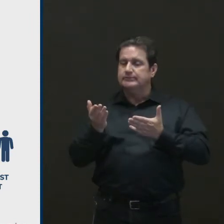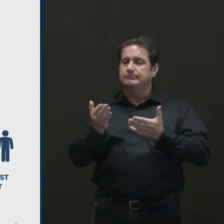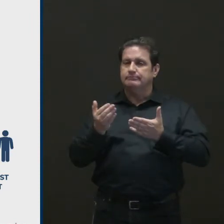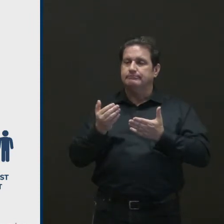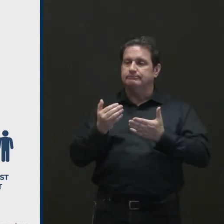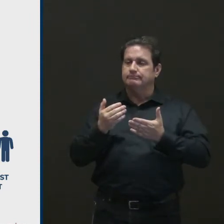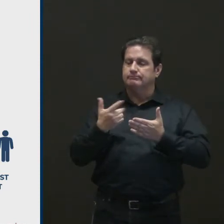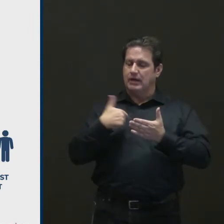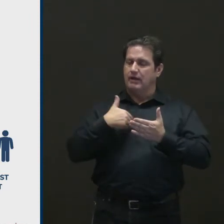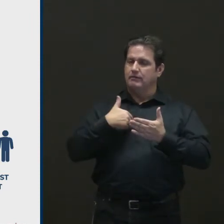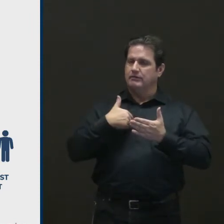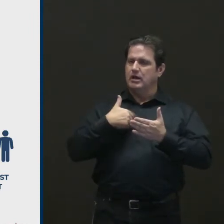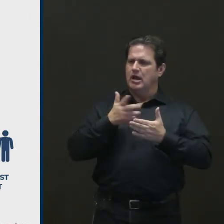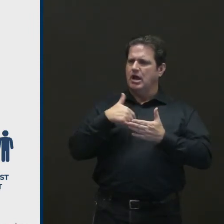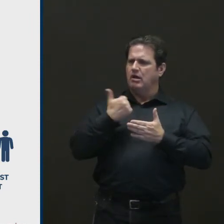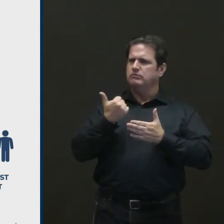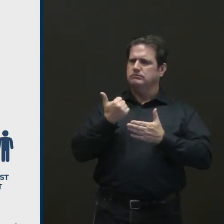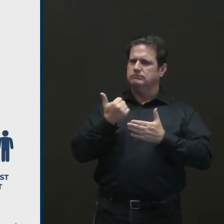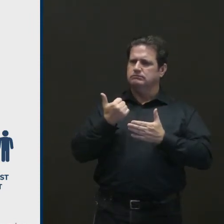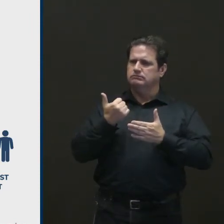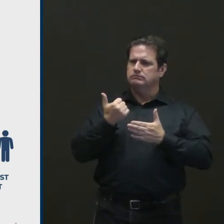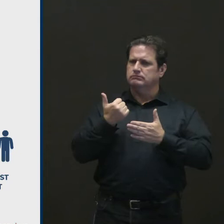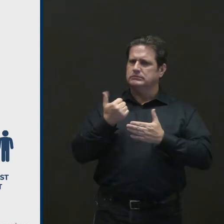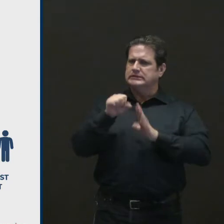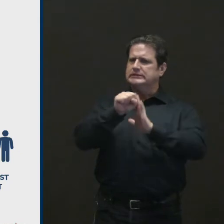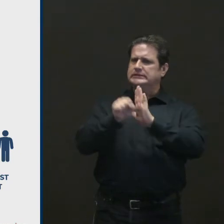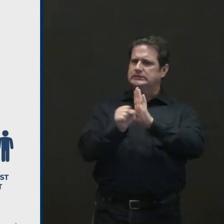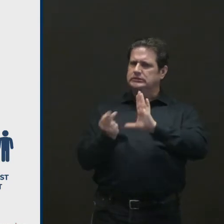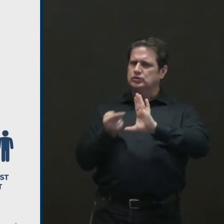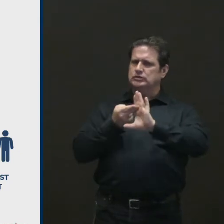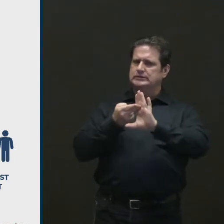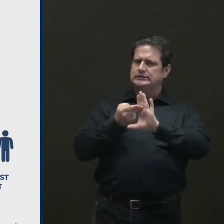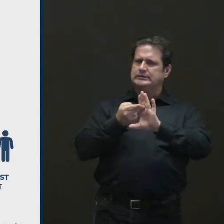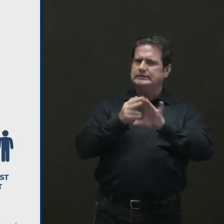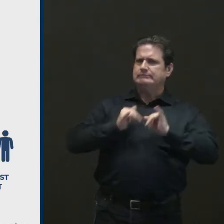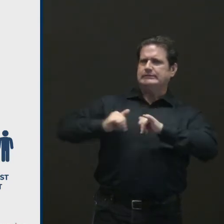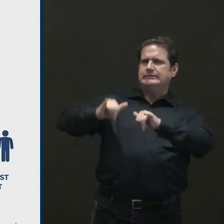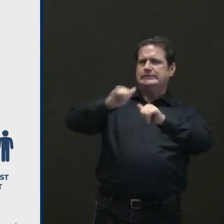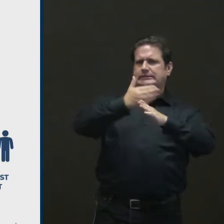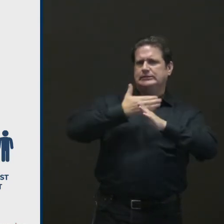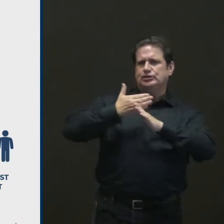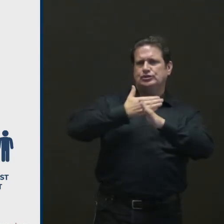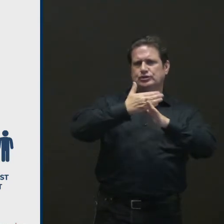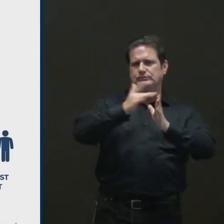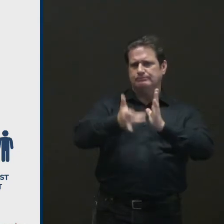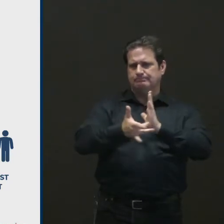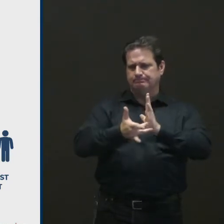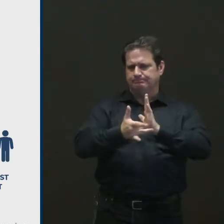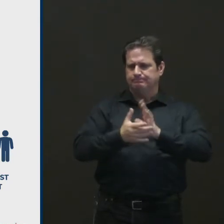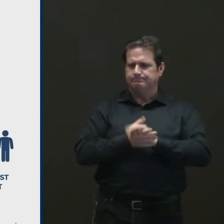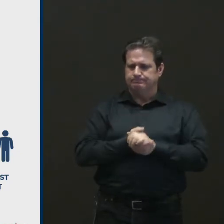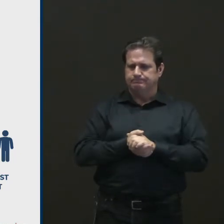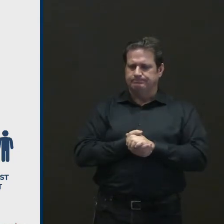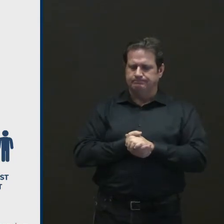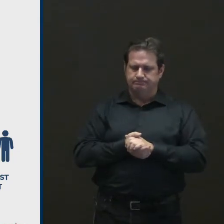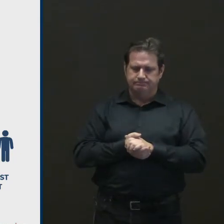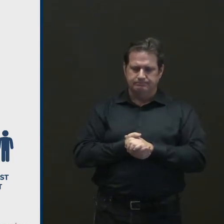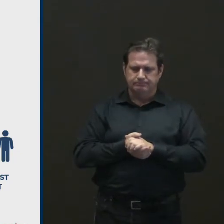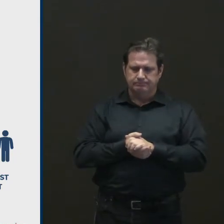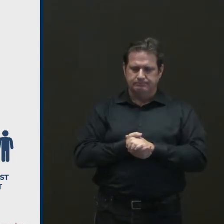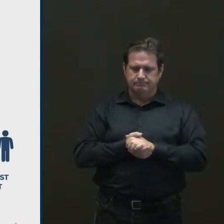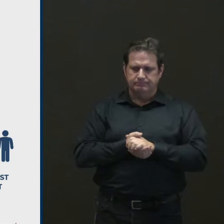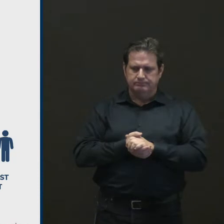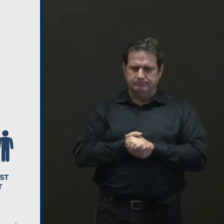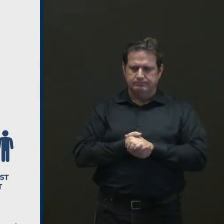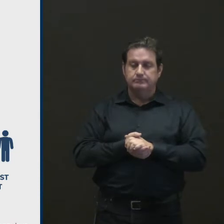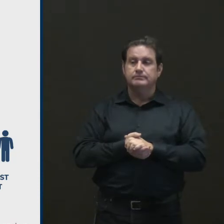we have other states join with similar technology, that we'll be able to use it for them as well. And